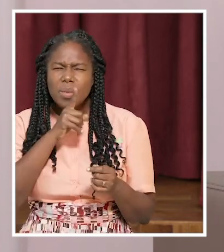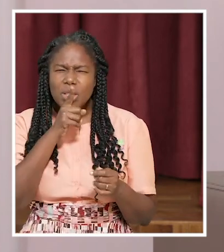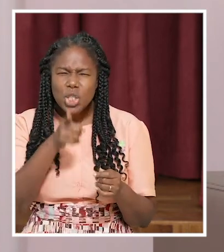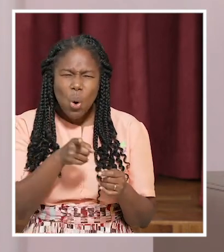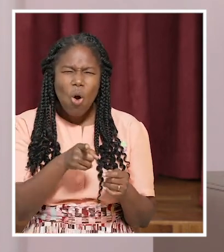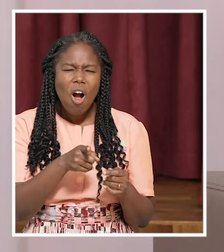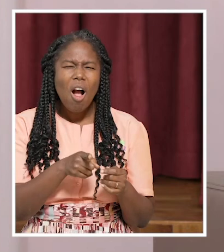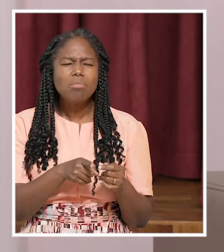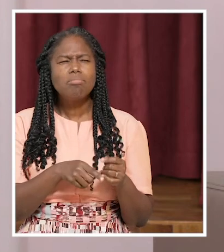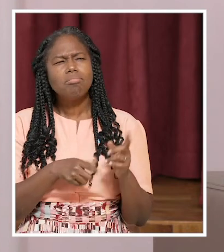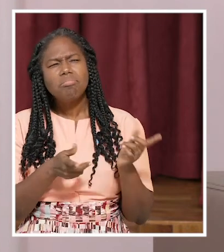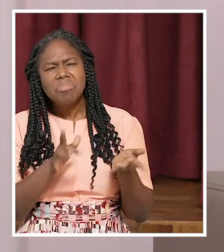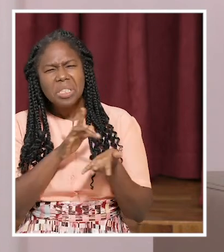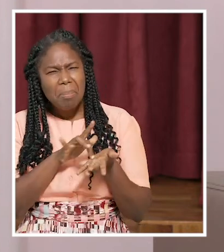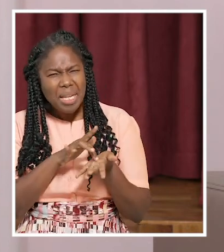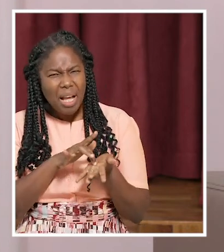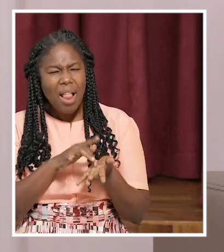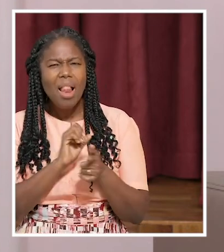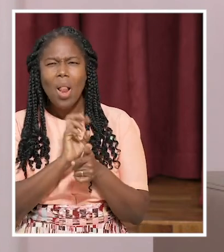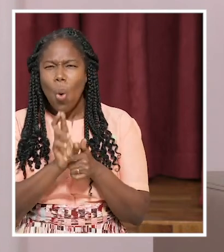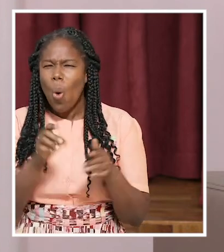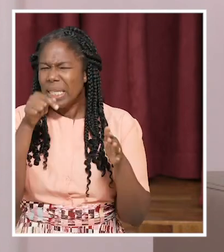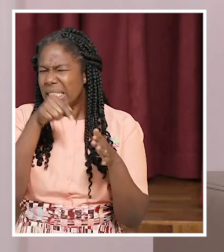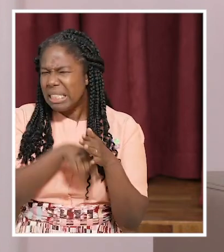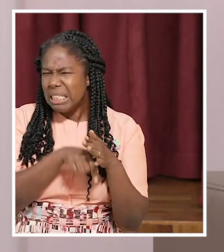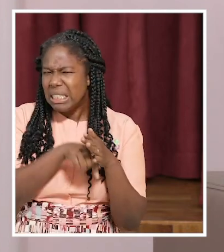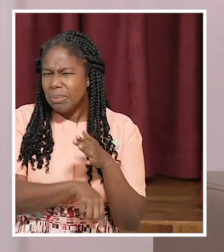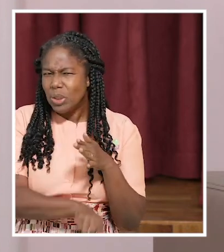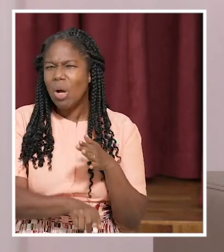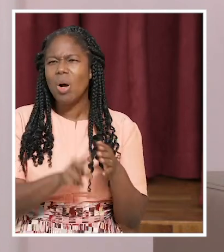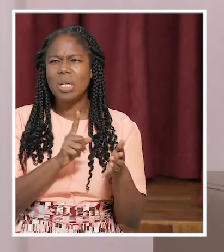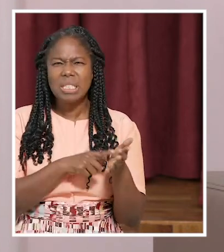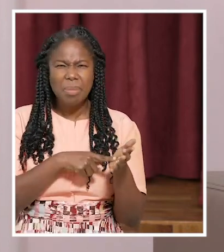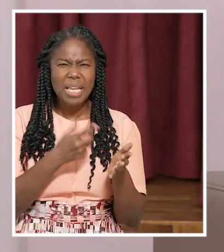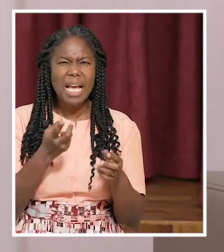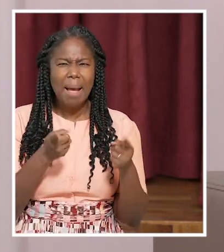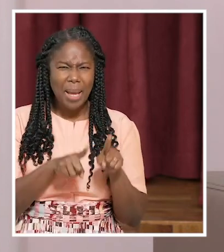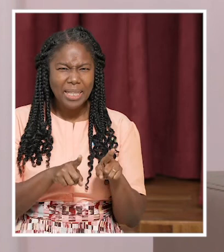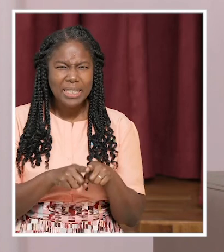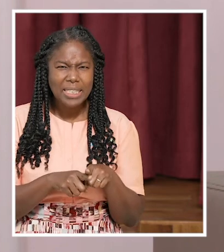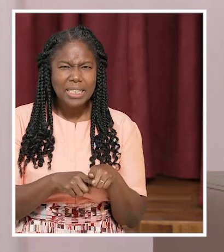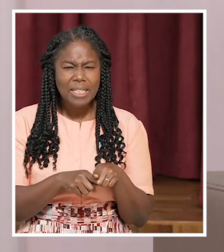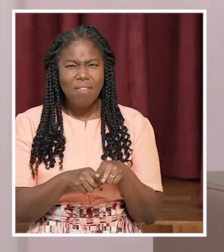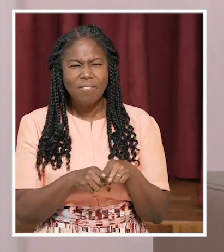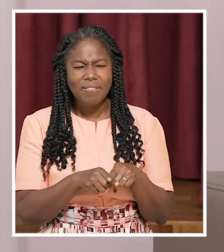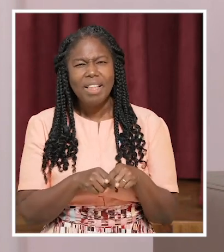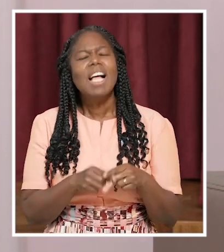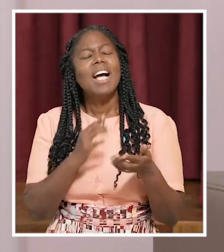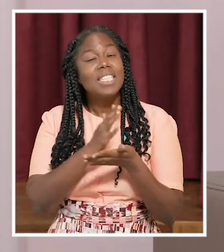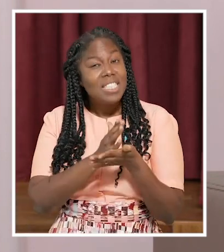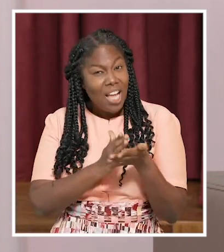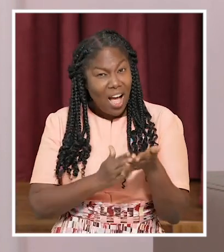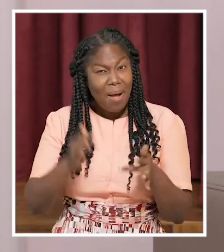medical cause. Right? There are illnesses, brain tumors, brain abscesses,